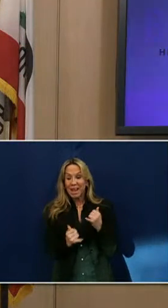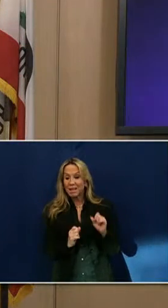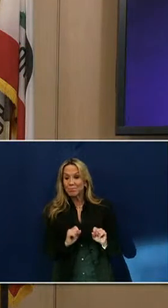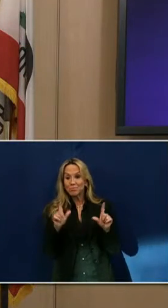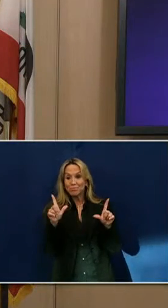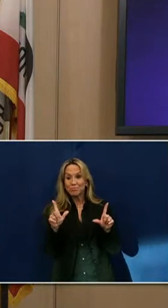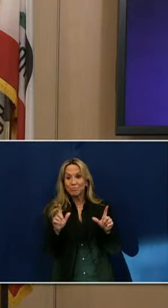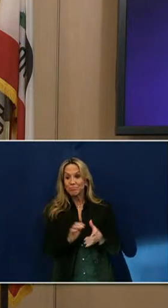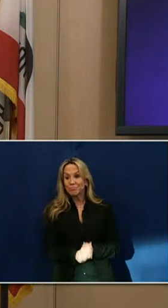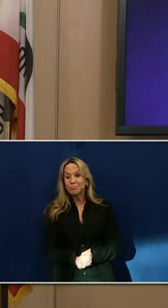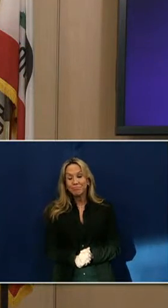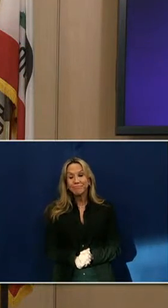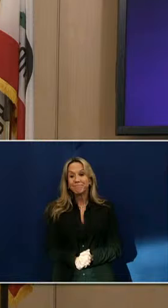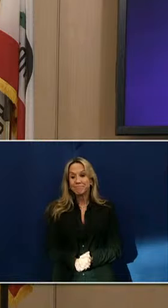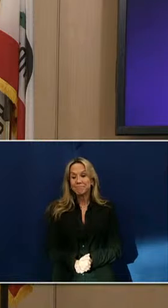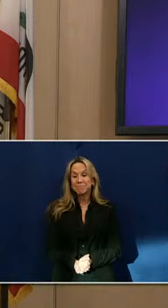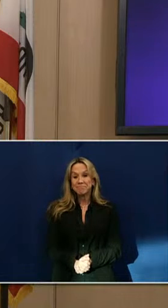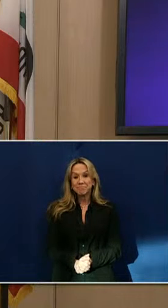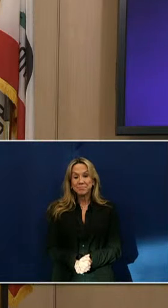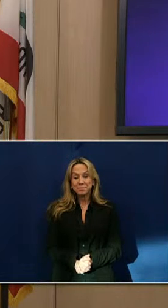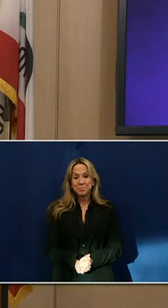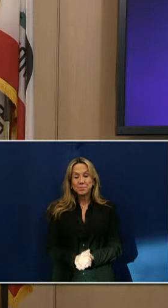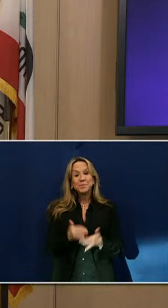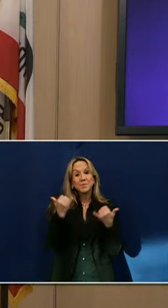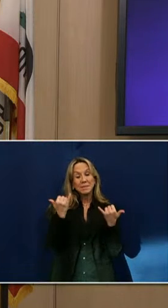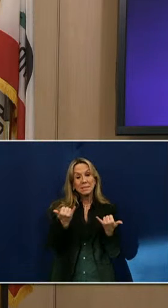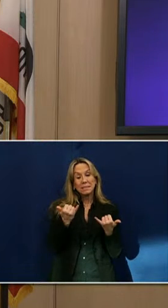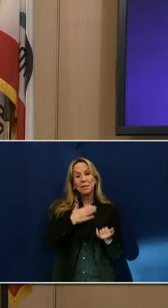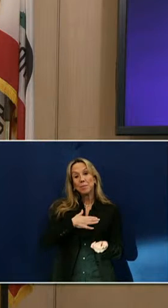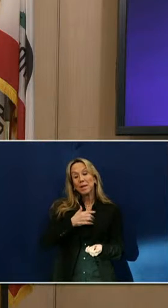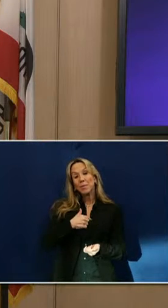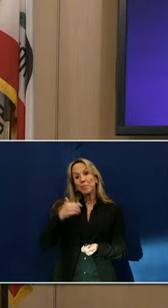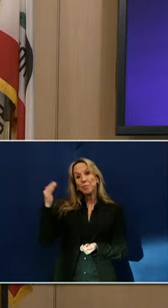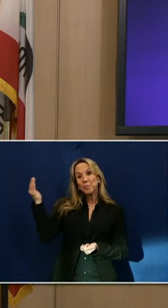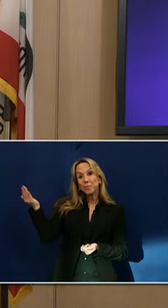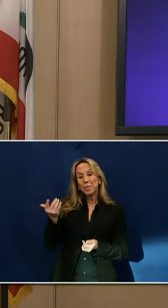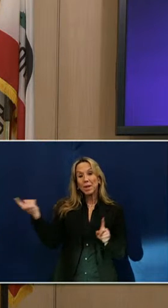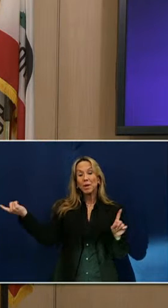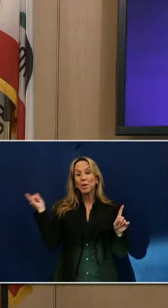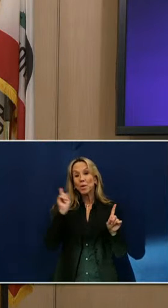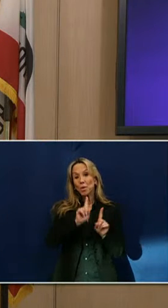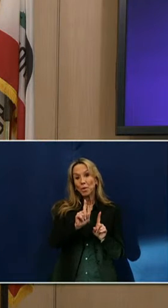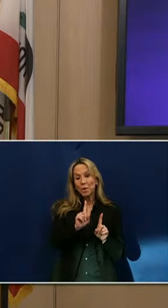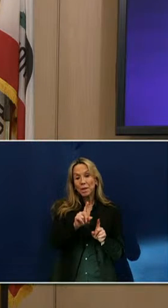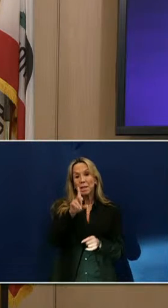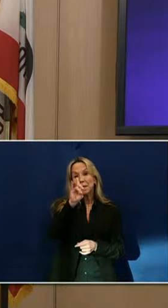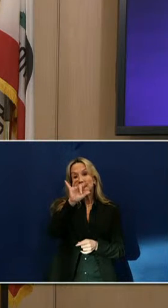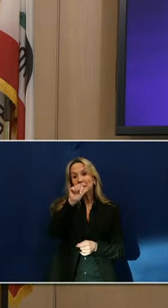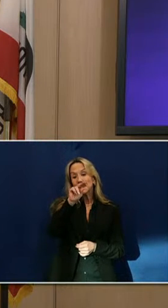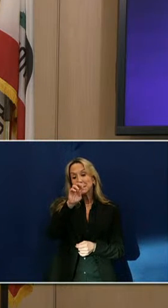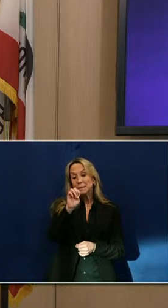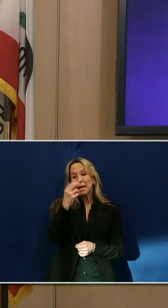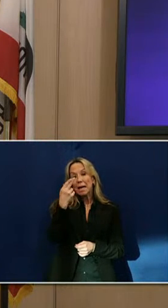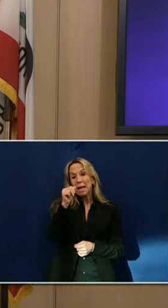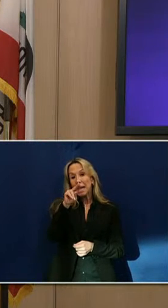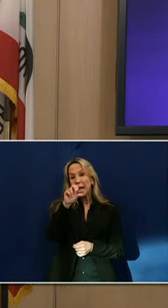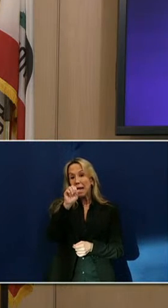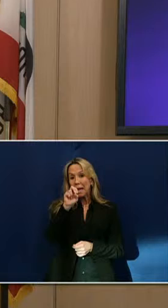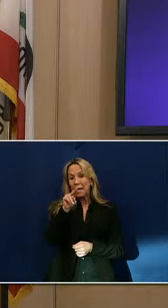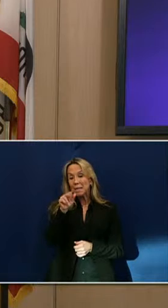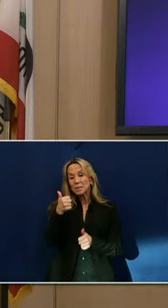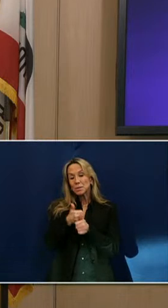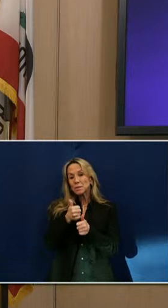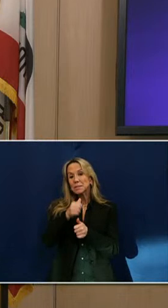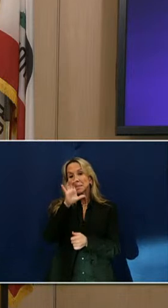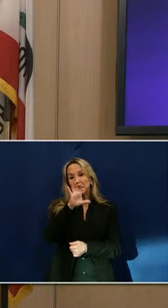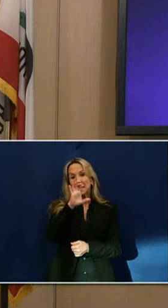slide. Yes. So now please welcome to the podium Diane Hansen, who's the CEO